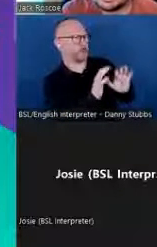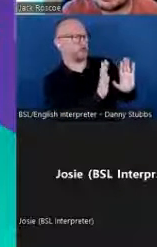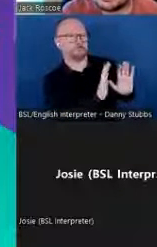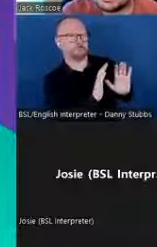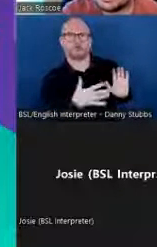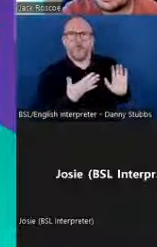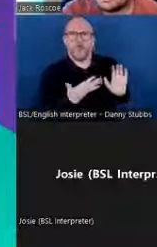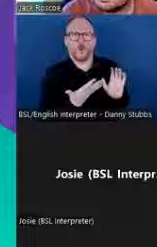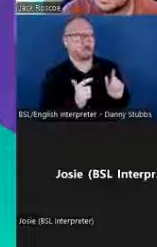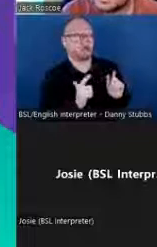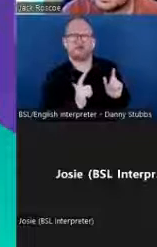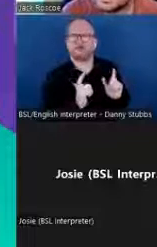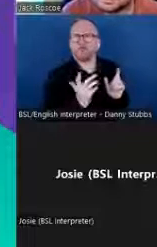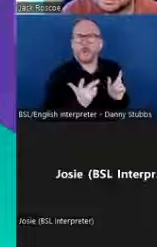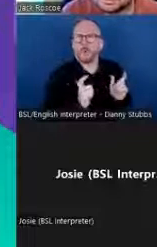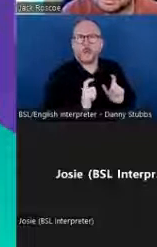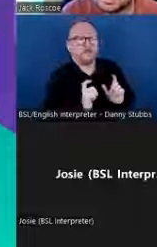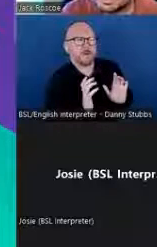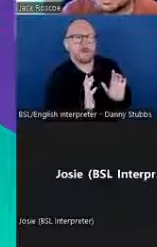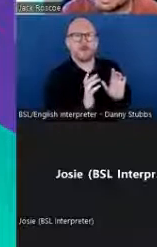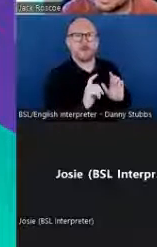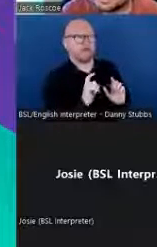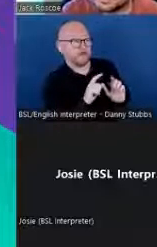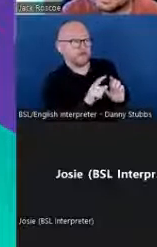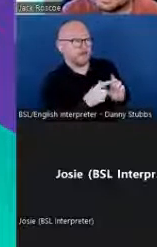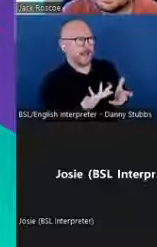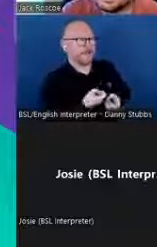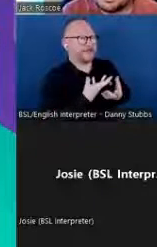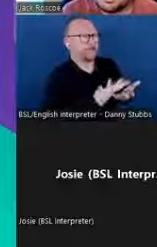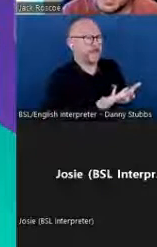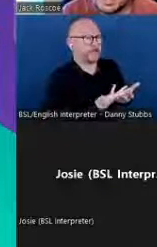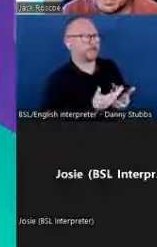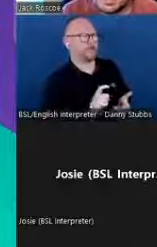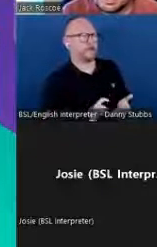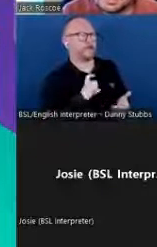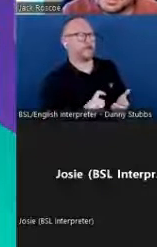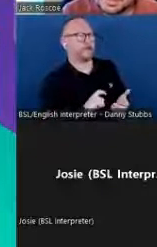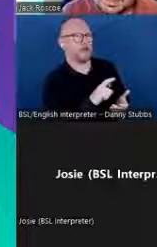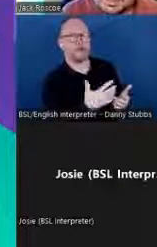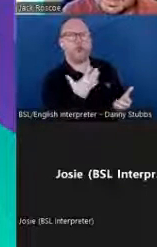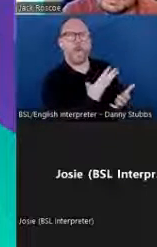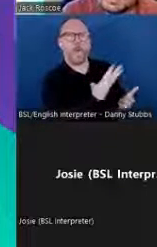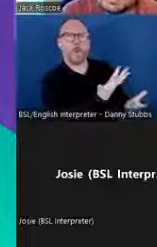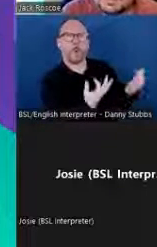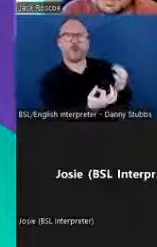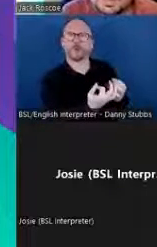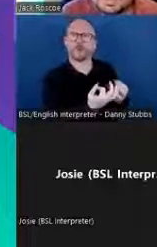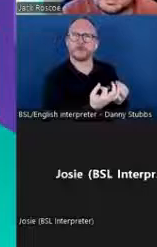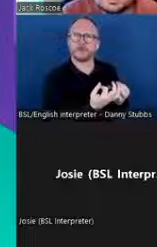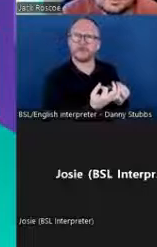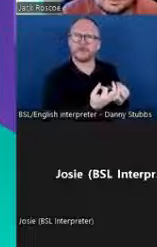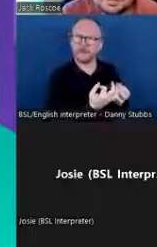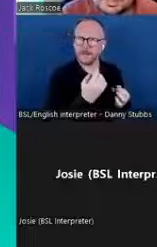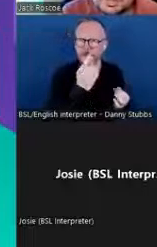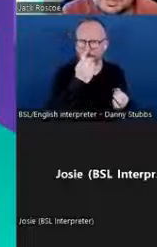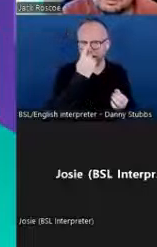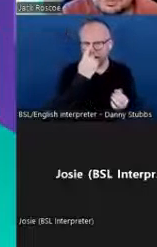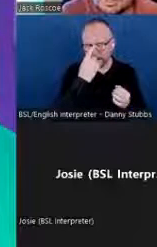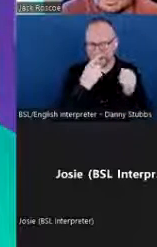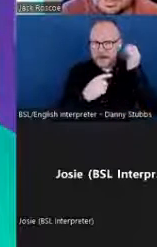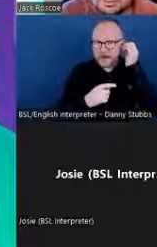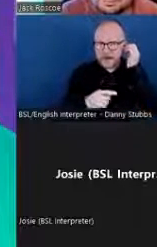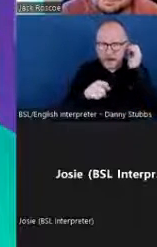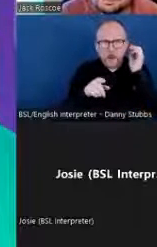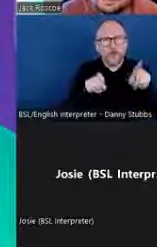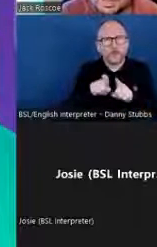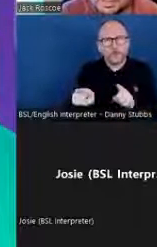feeling confident and comfortable with expressing themselves. And some data collection involves taking a lot of personal